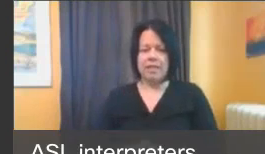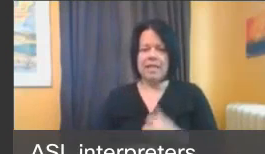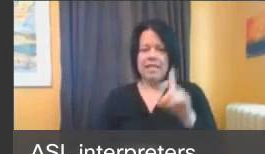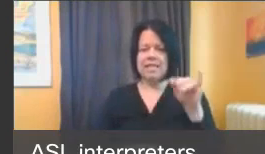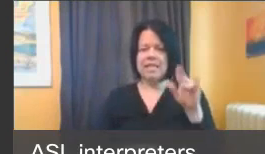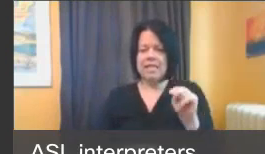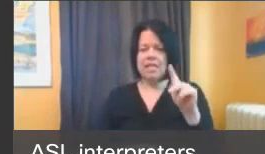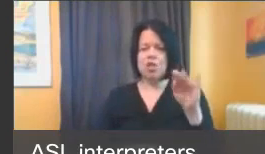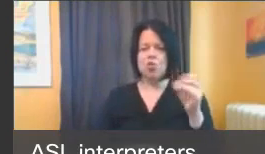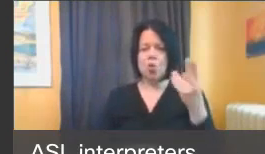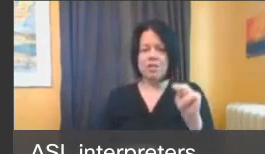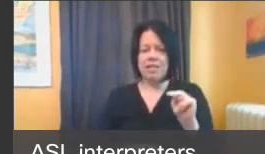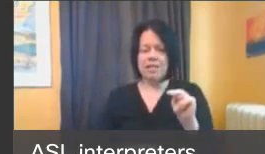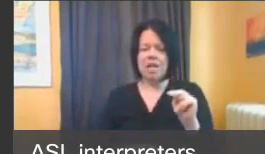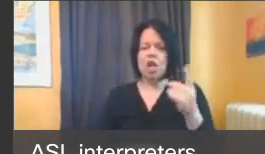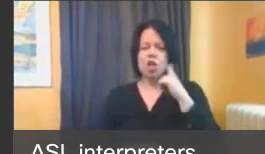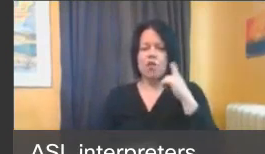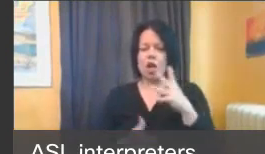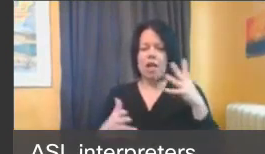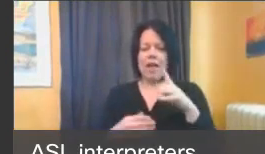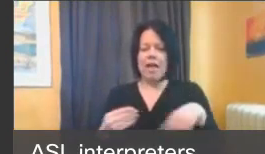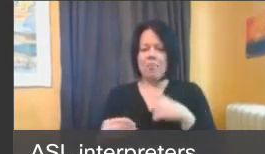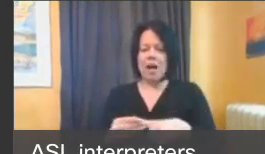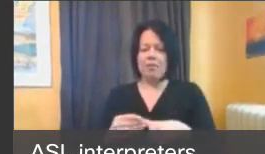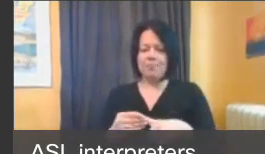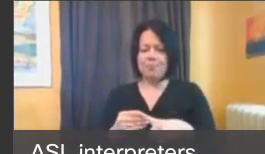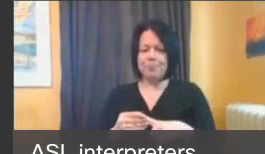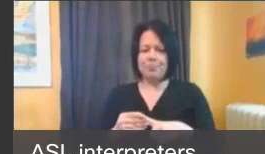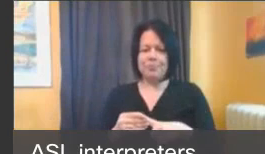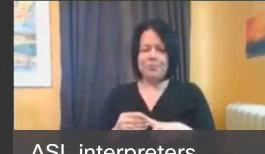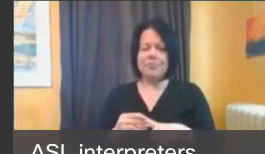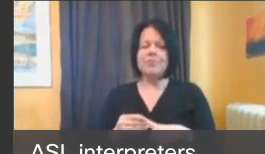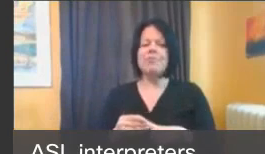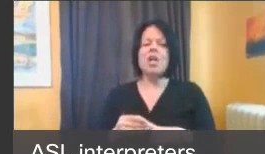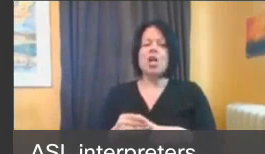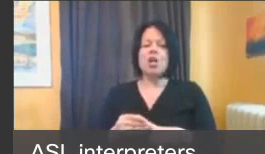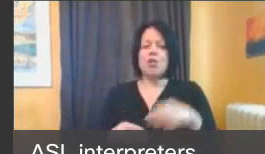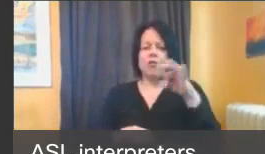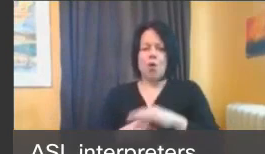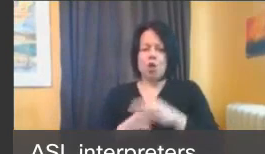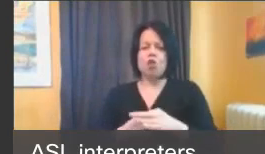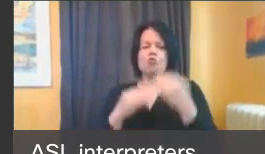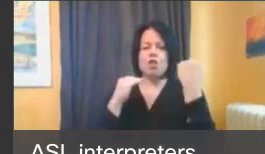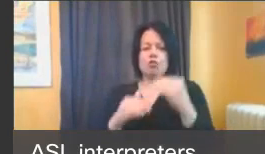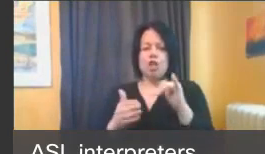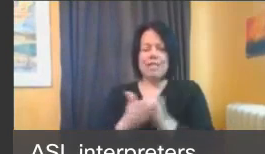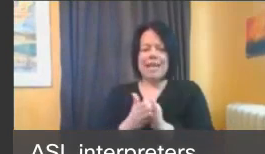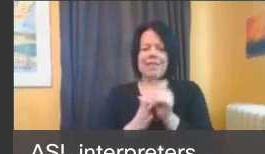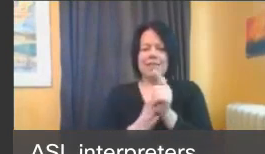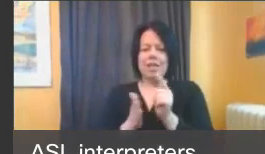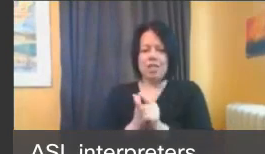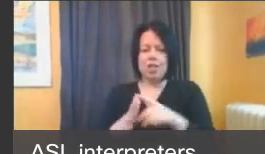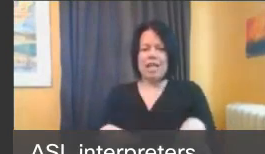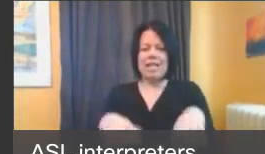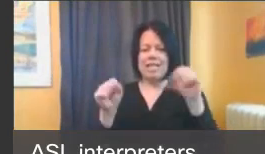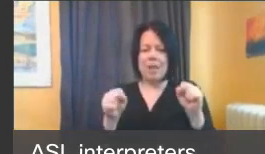heard a lot about the racially disparate impact of many of the voting restrictions that the legislature had adopted,